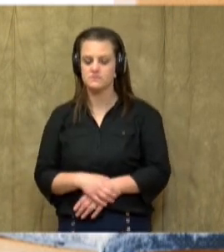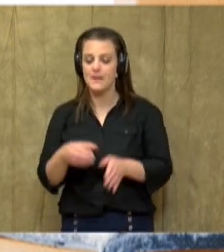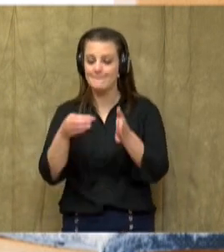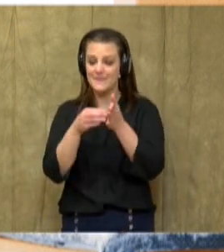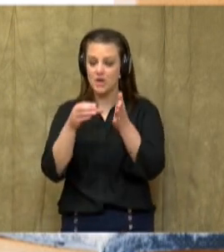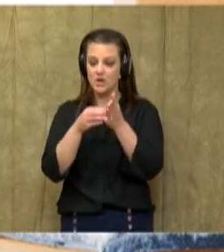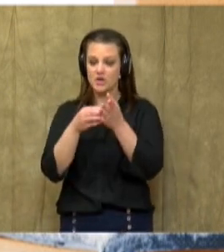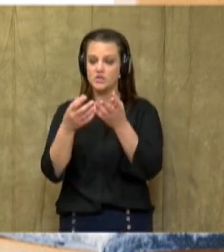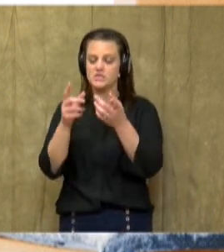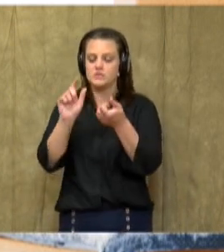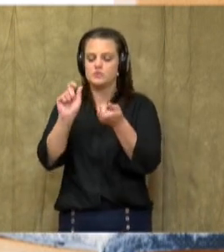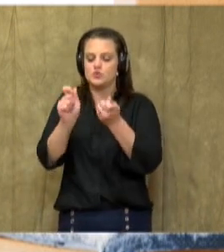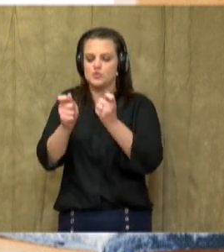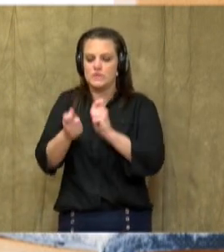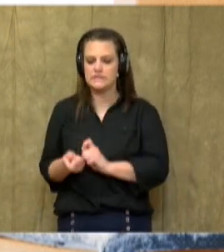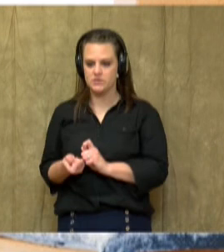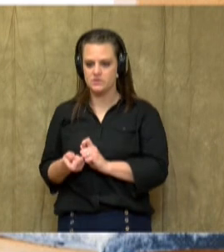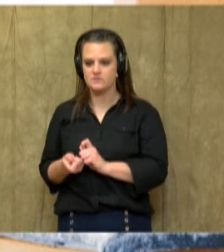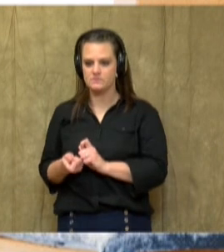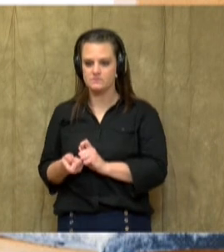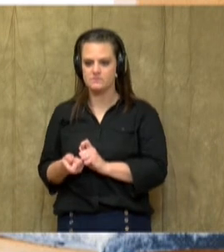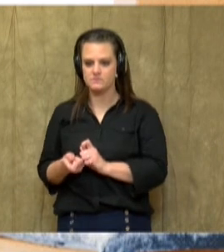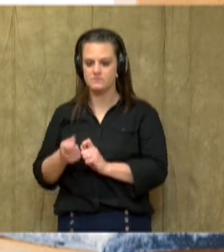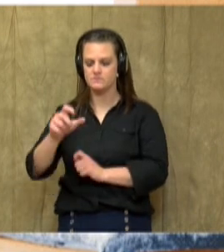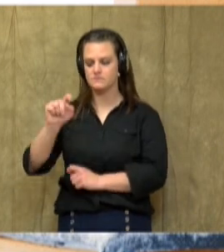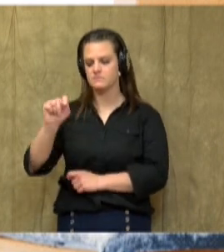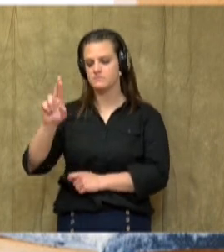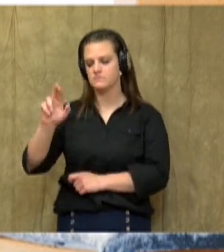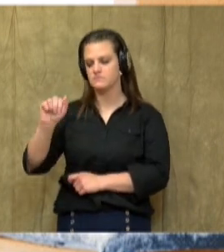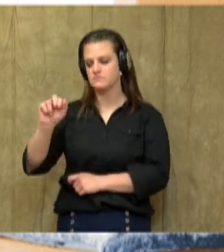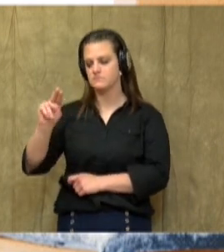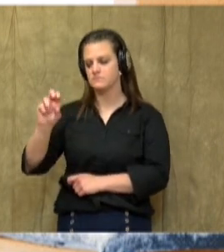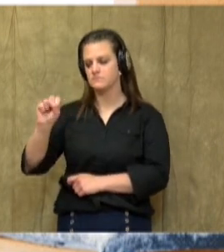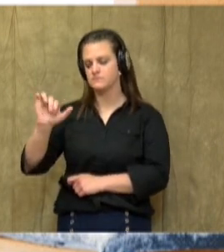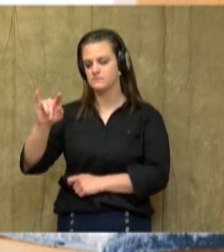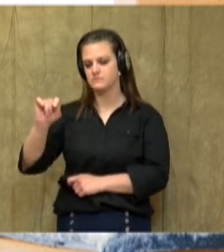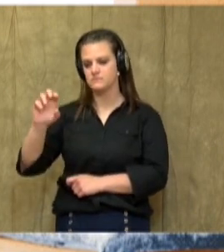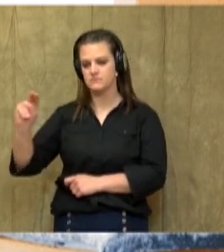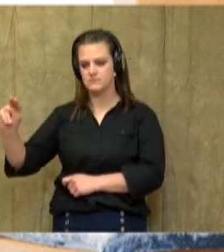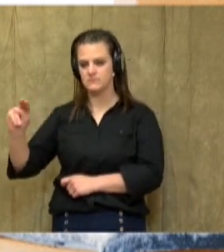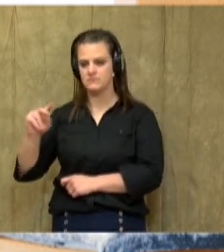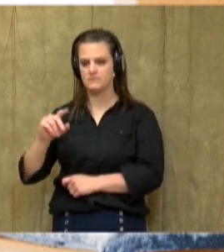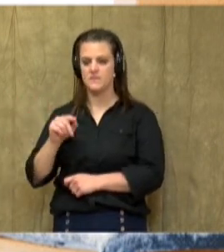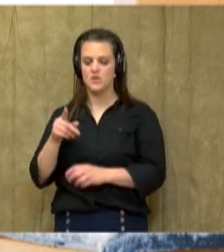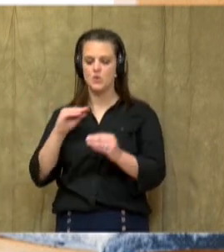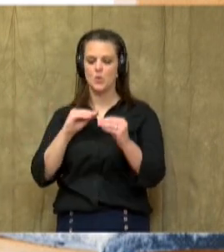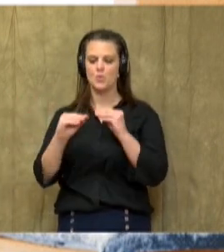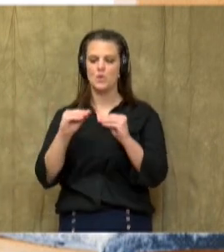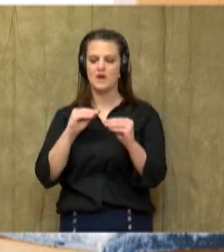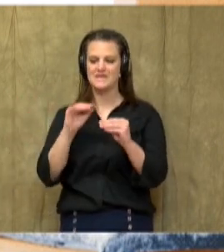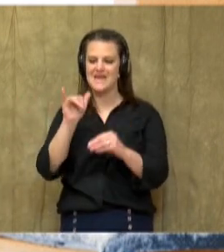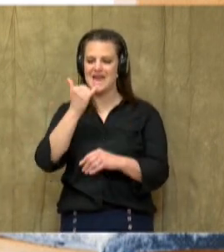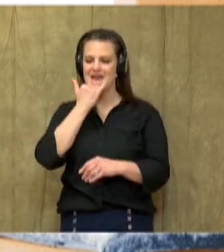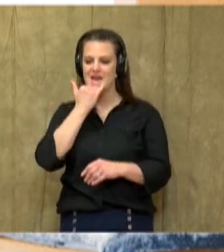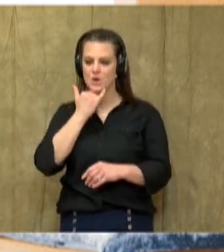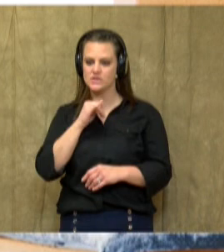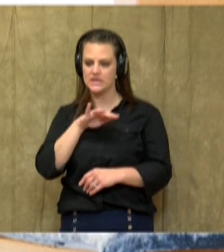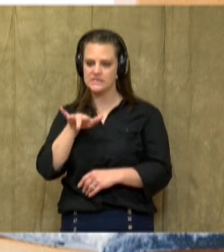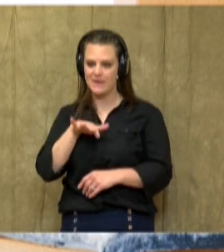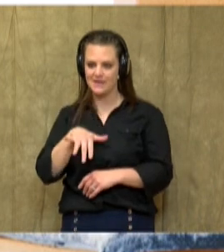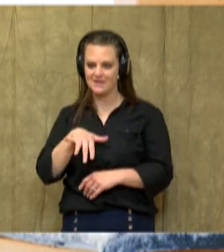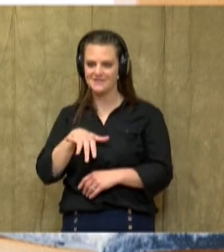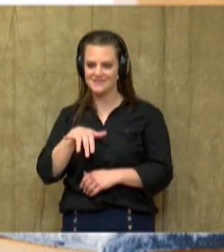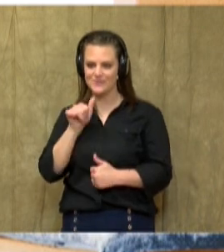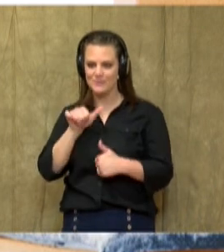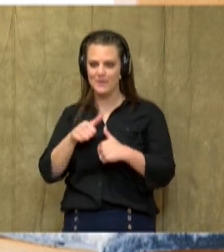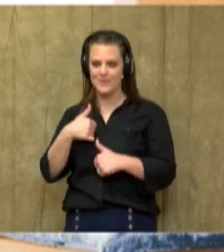paragraph transition? Okay. Did you correct errors in capitalization, spelling? See, Miss Hicks didn't reread that